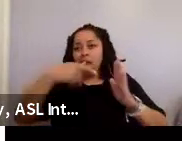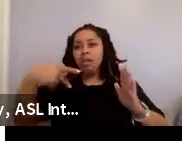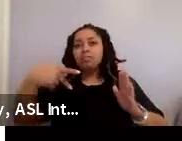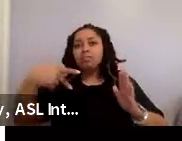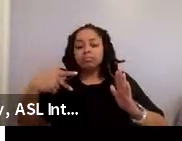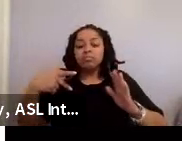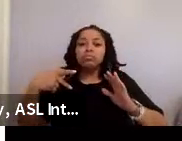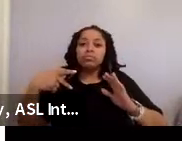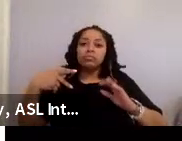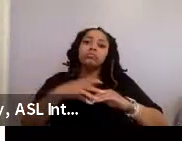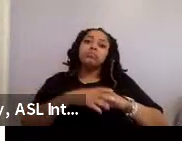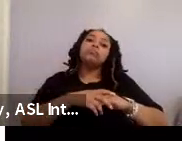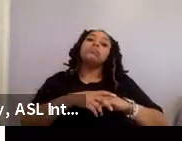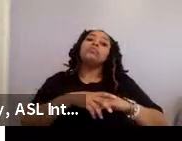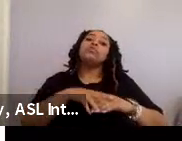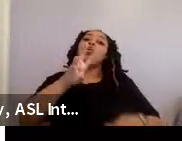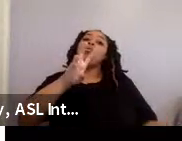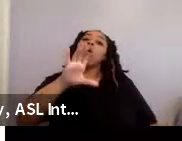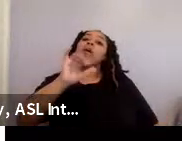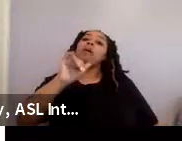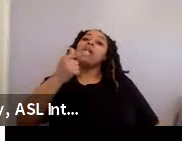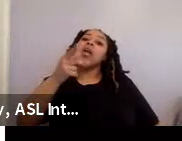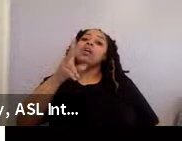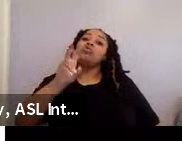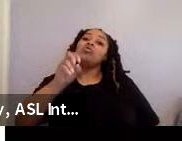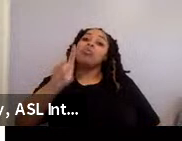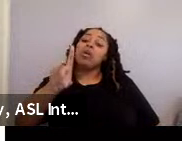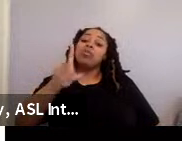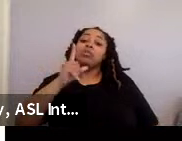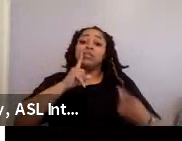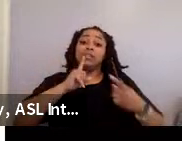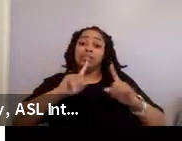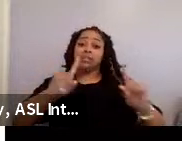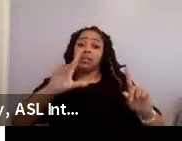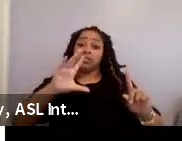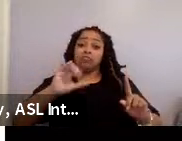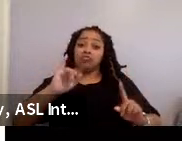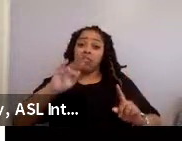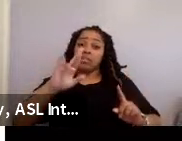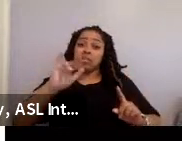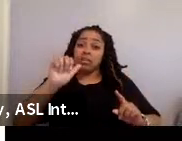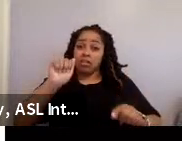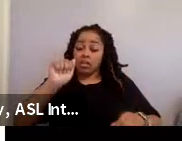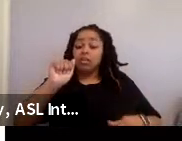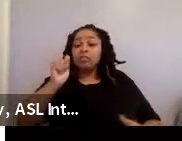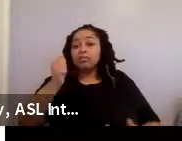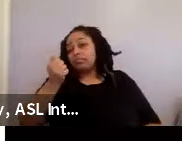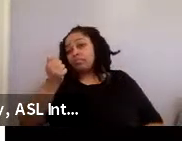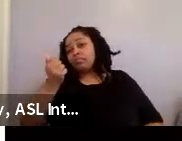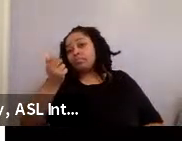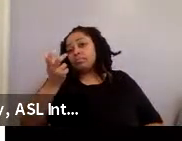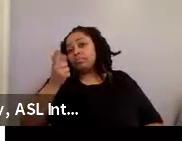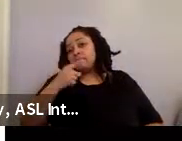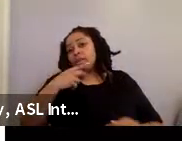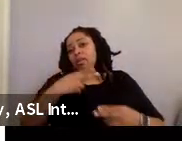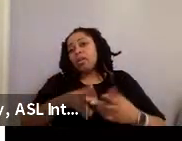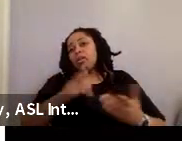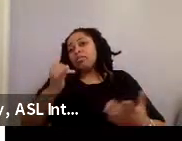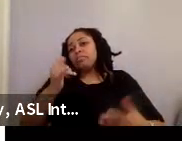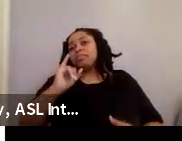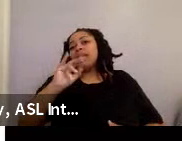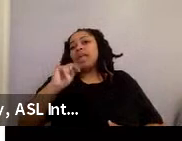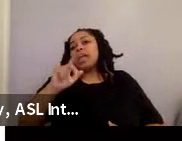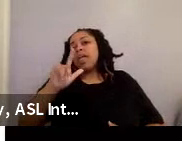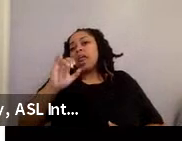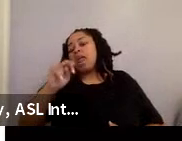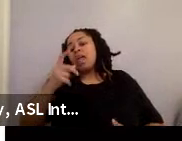So the WCAG 2.0 success criteria have typically, well, you call them inline exceptions. I